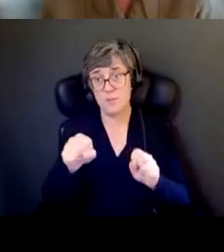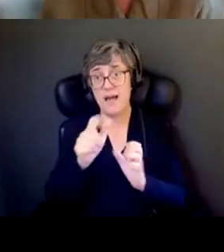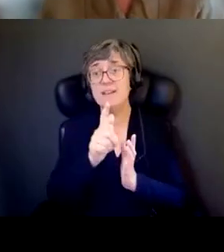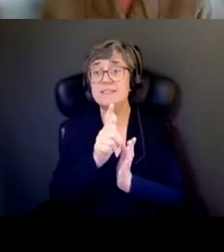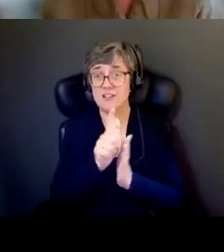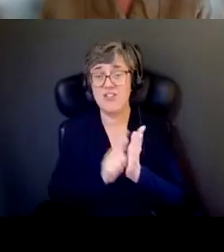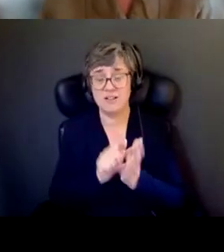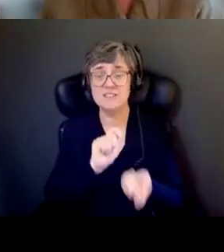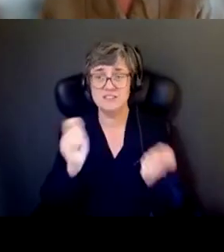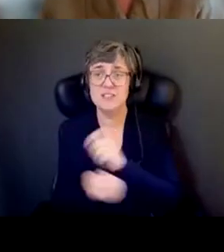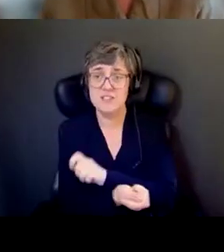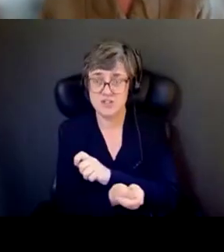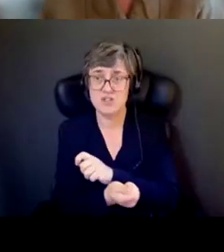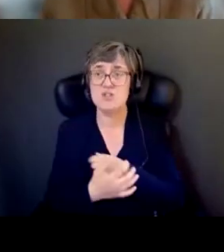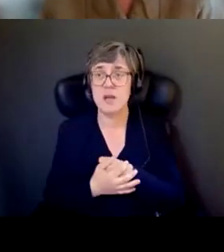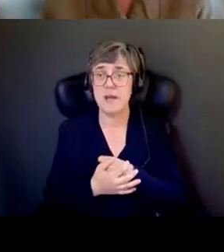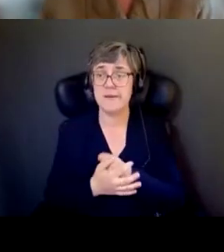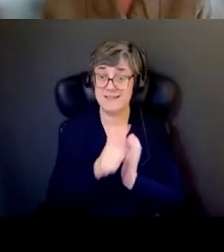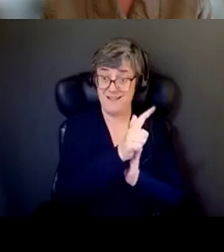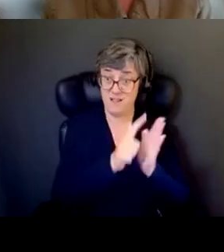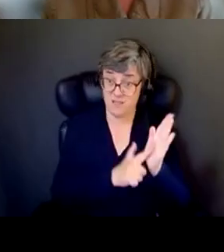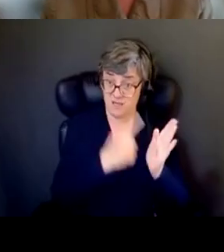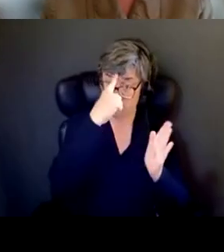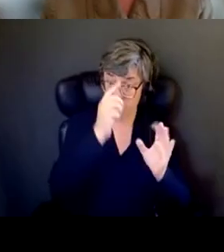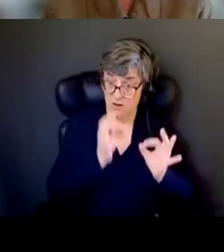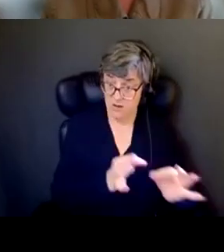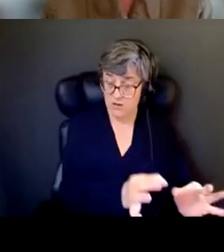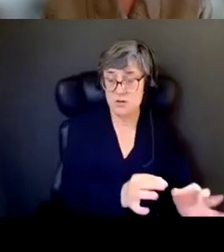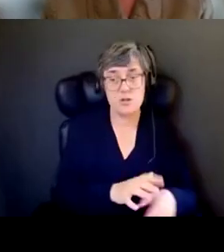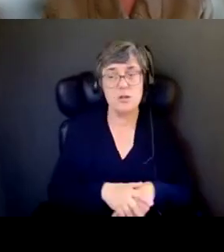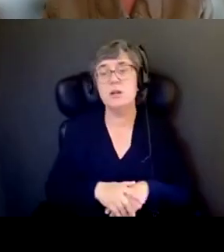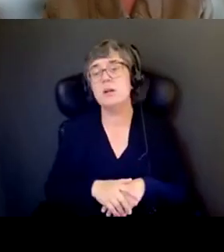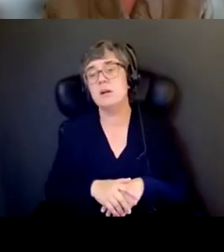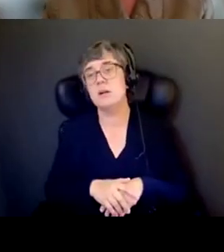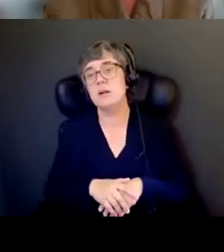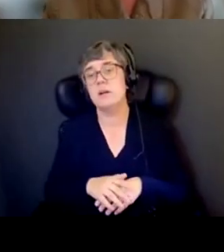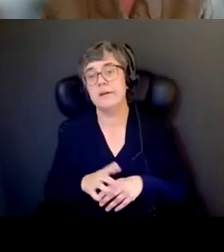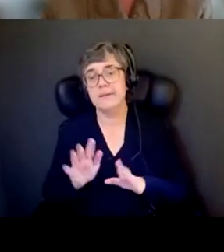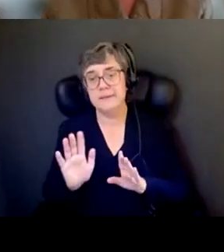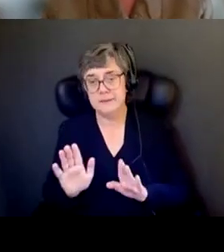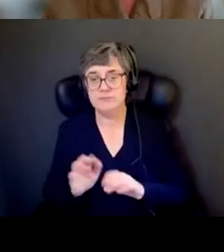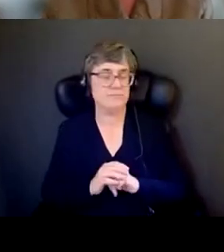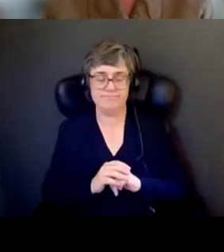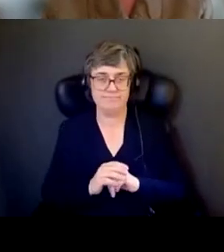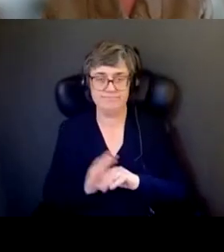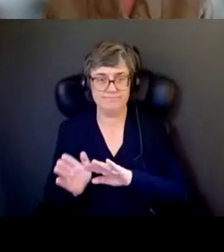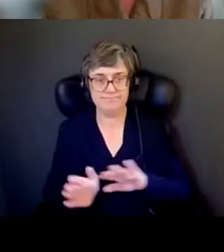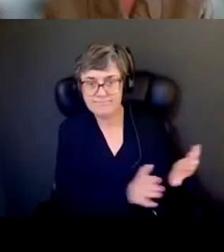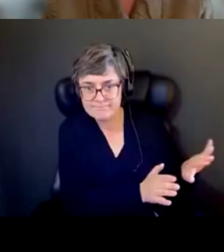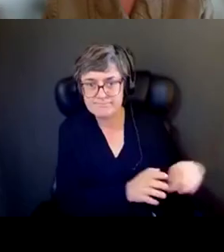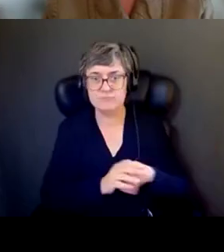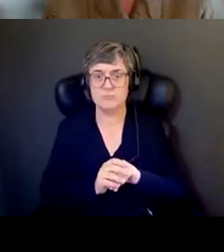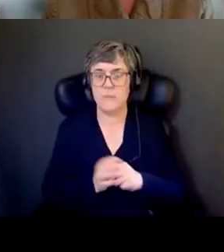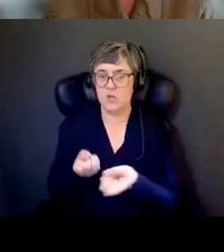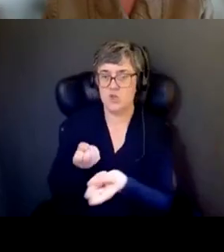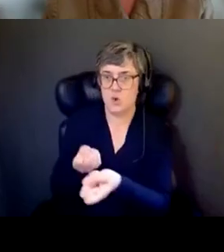supported decision making, with safeguards in every province and territory. Why? Because coercive